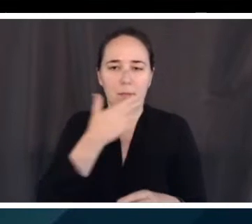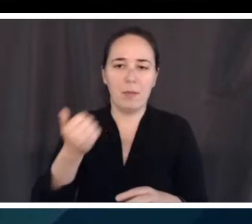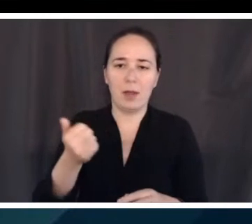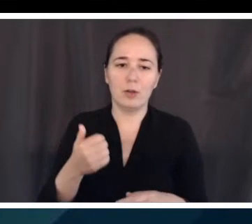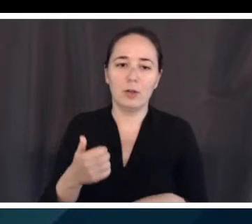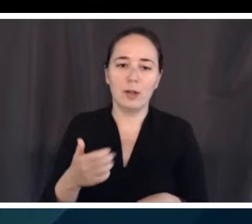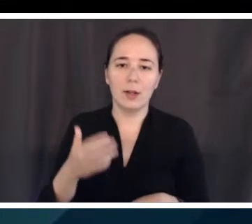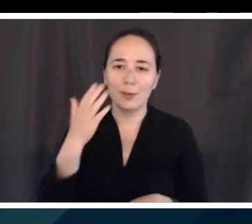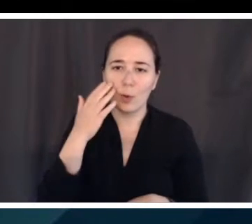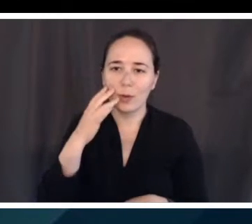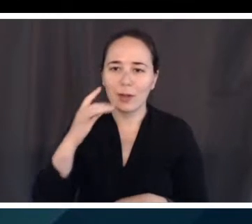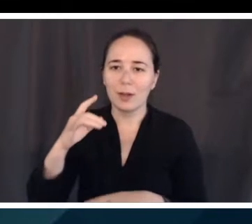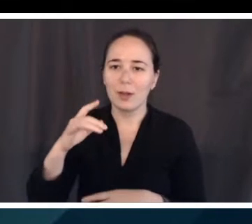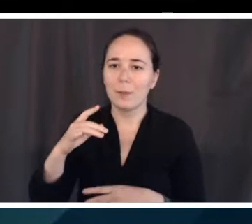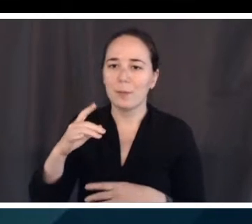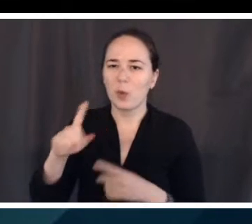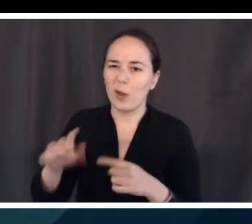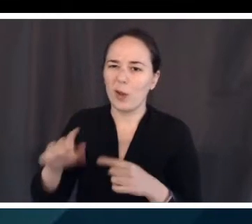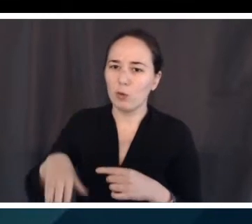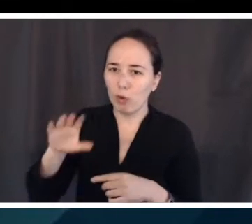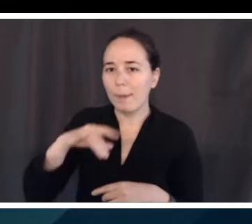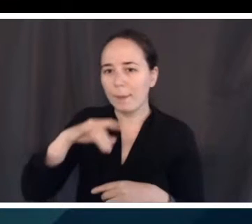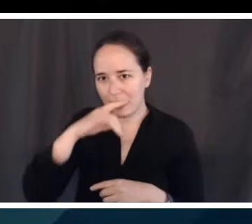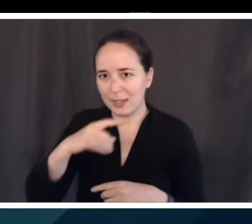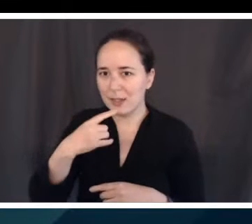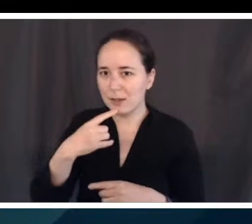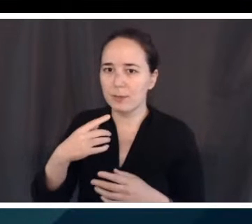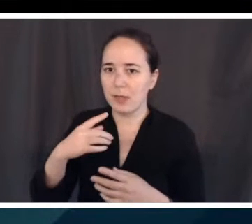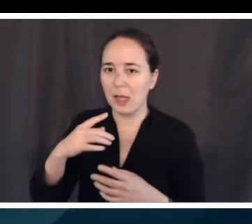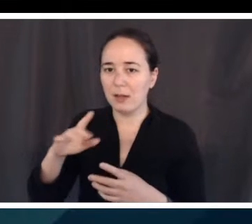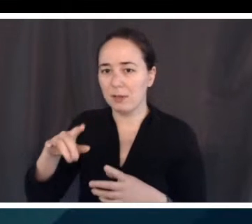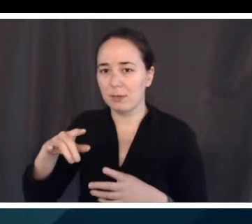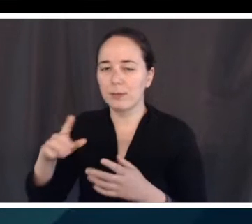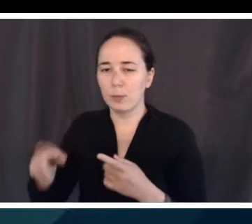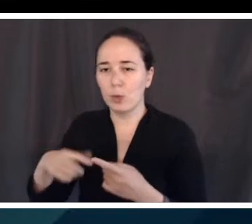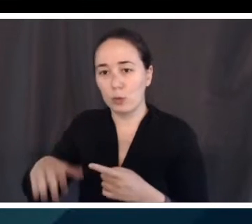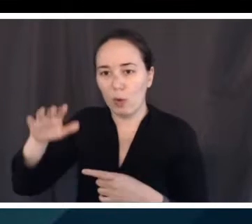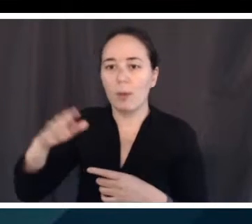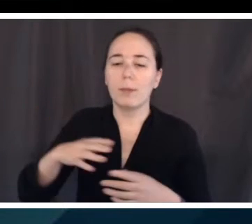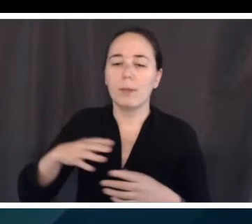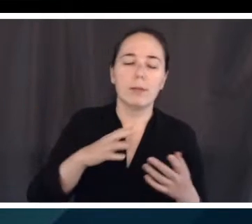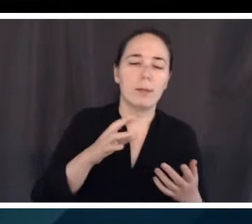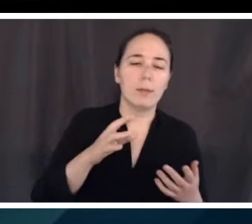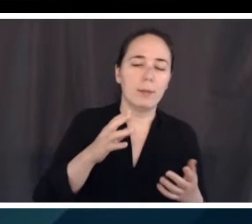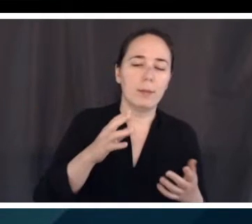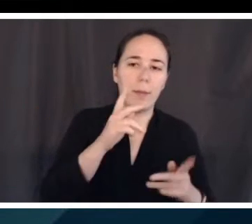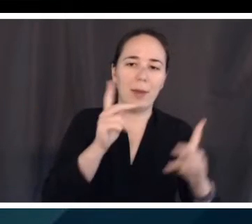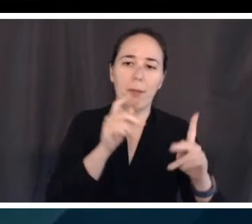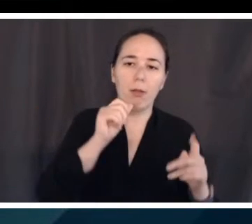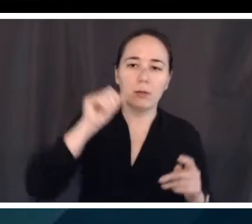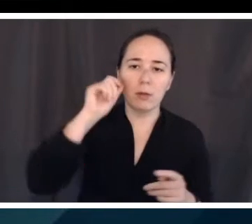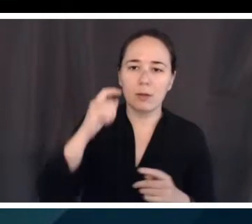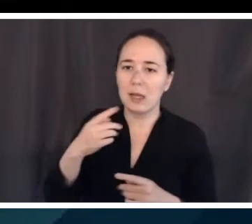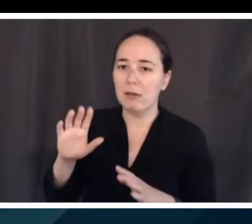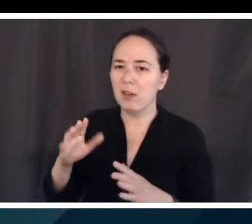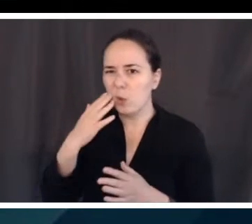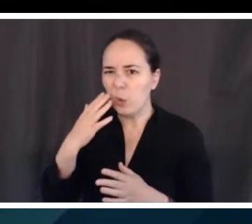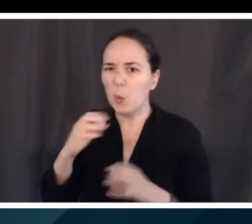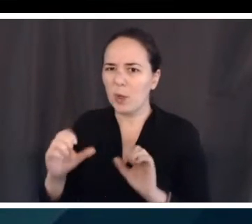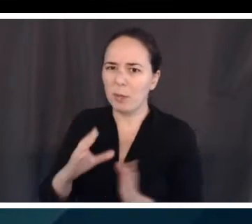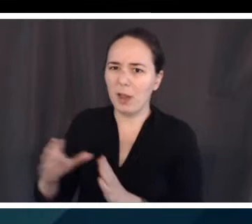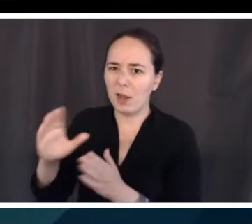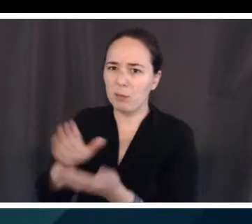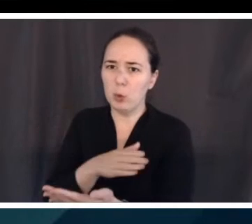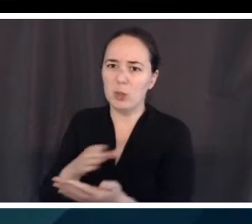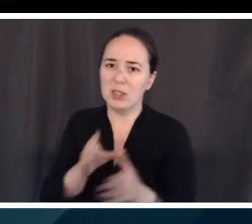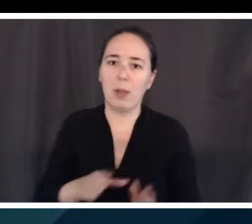to fall back on, and that just made me want to do it more. And You tell me I can't do something, now I have